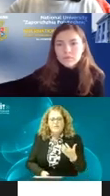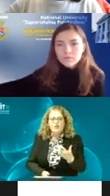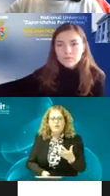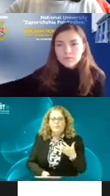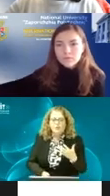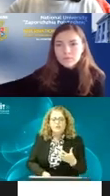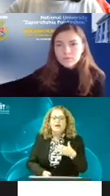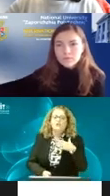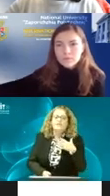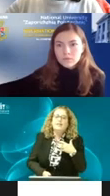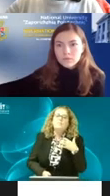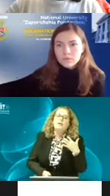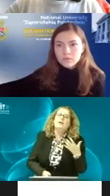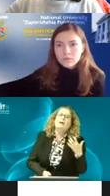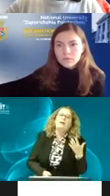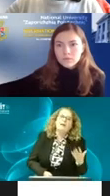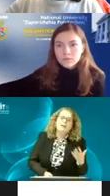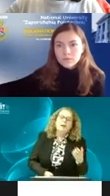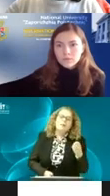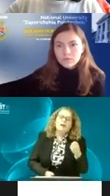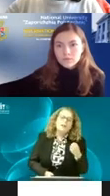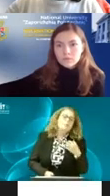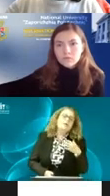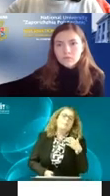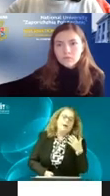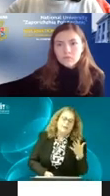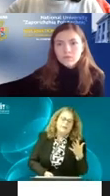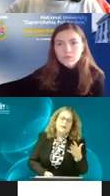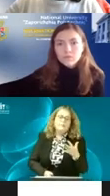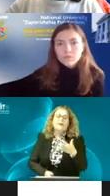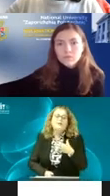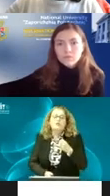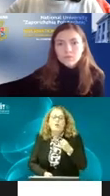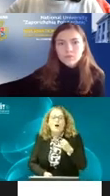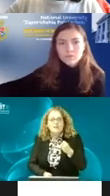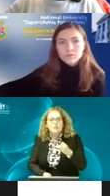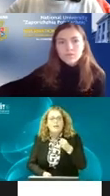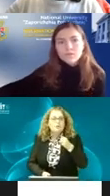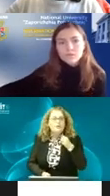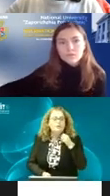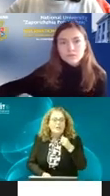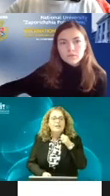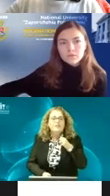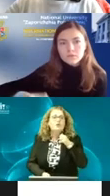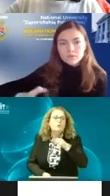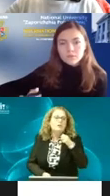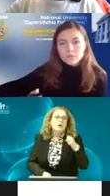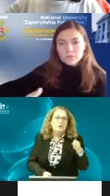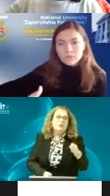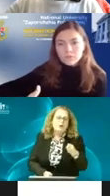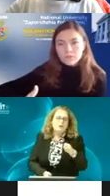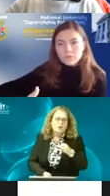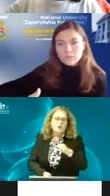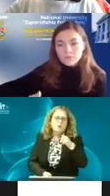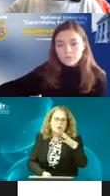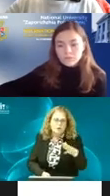this is very important. Understand me and my needs. Be a little bit empathic. Build trust. We need to build trust even though